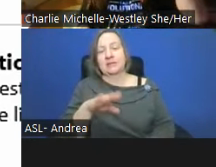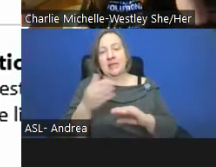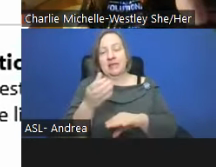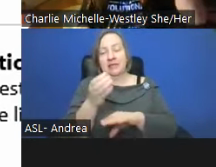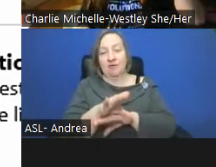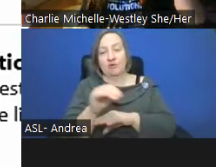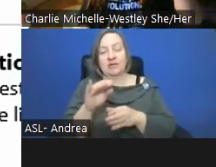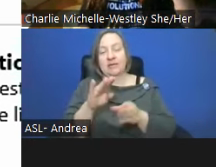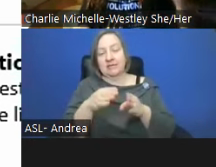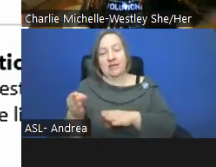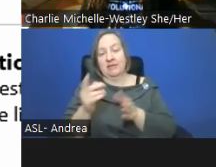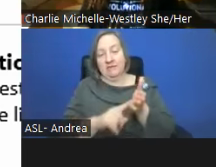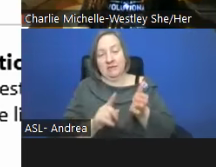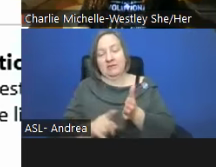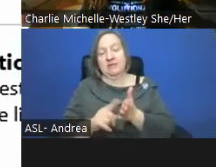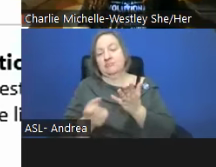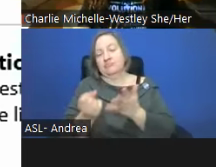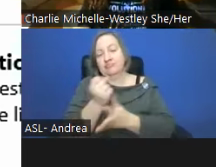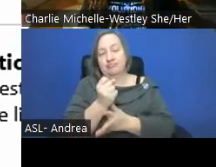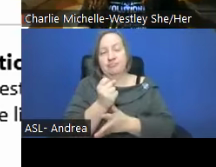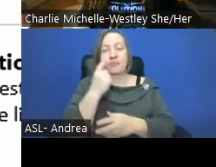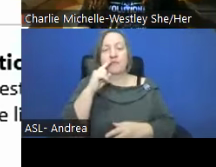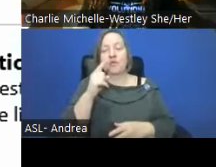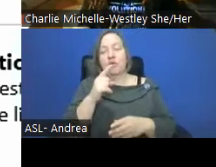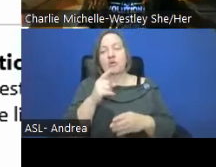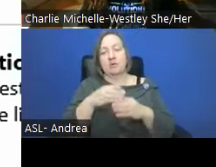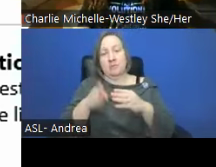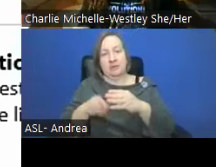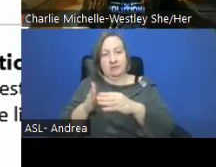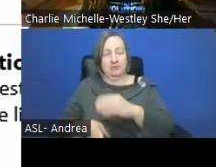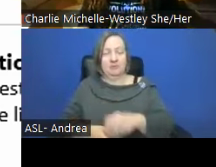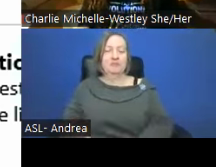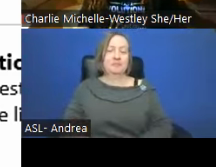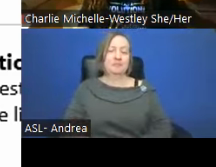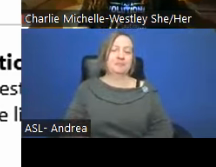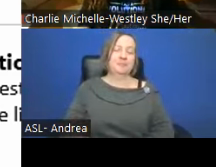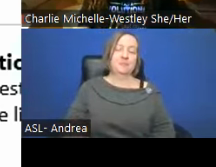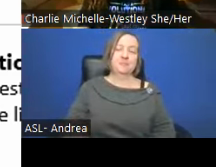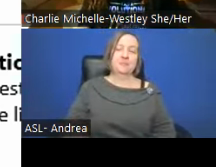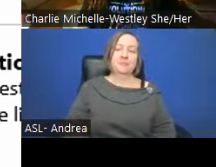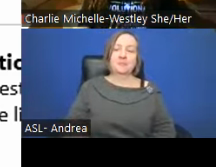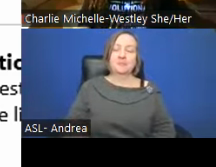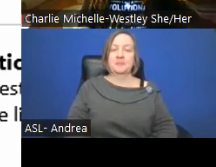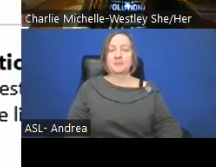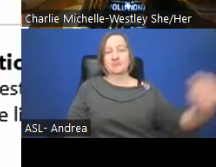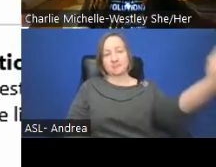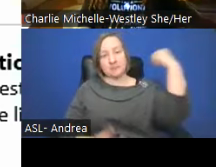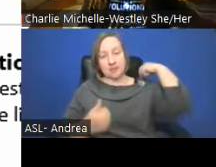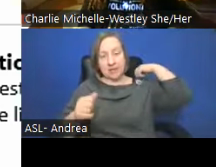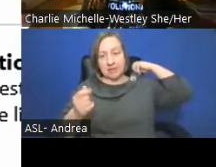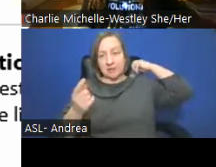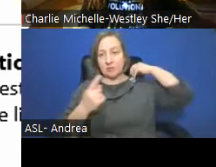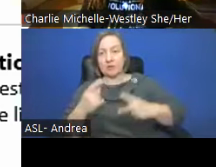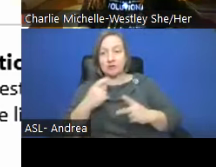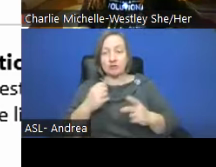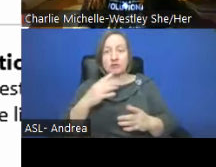force and death investigations are prioritized for completion. Are there any questions or